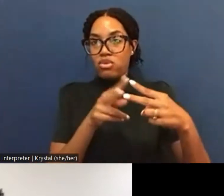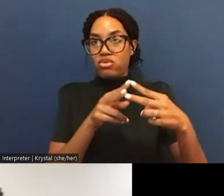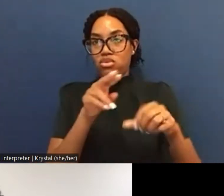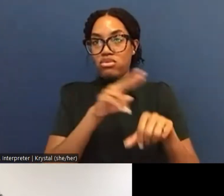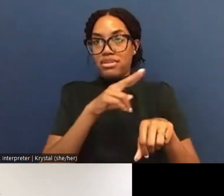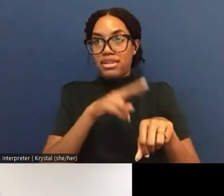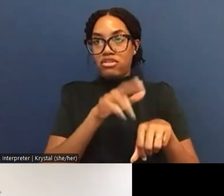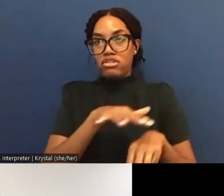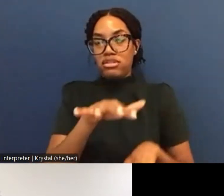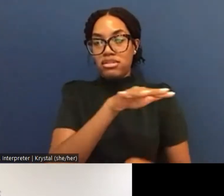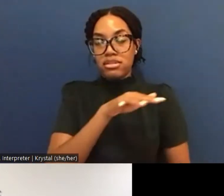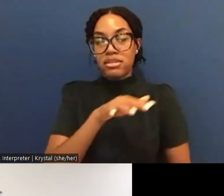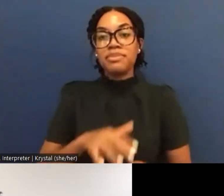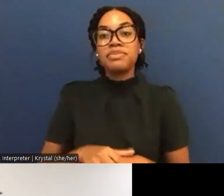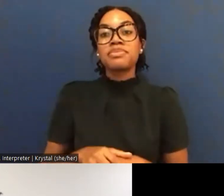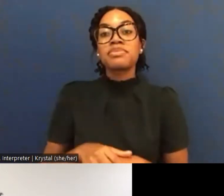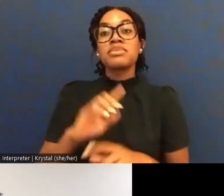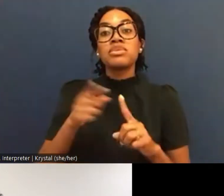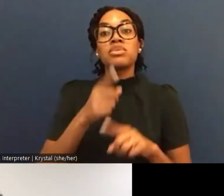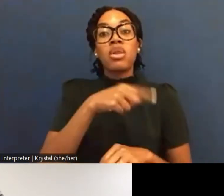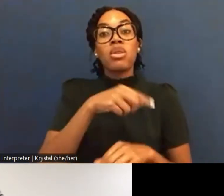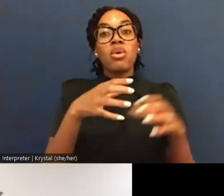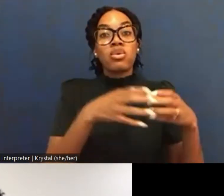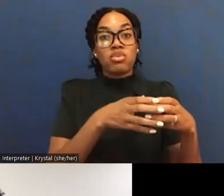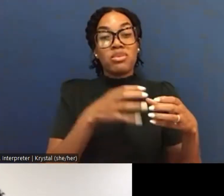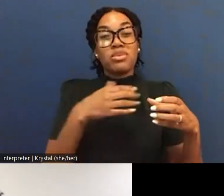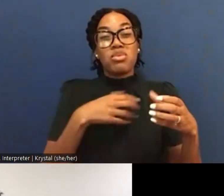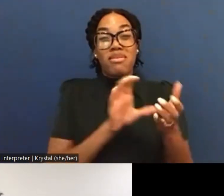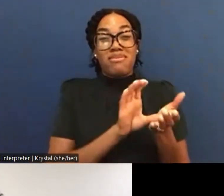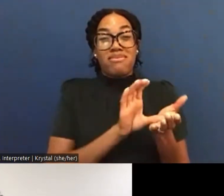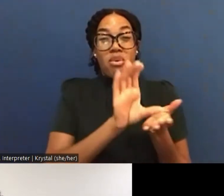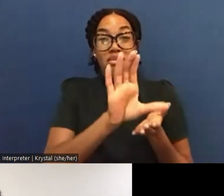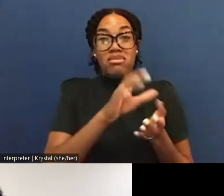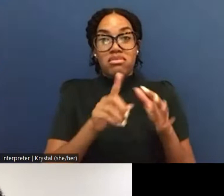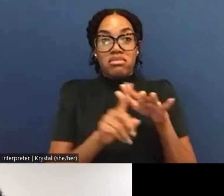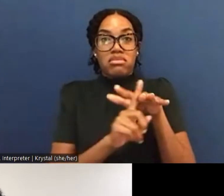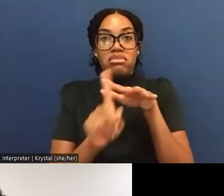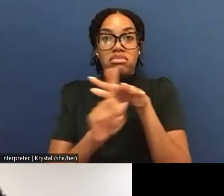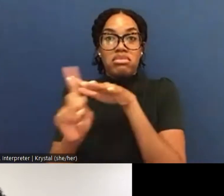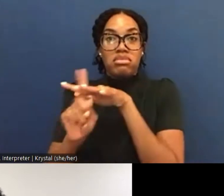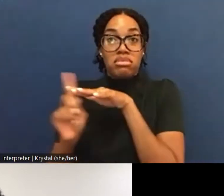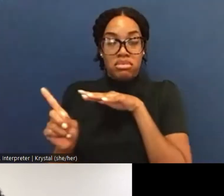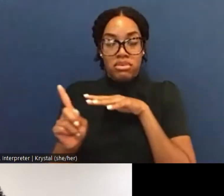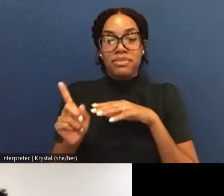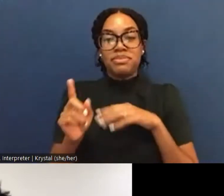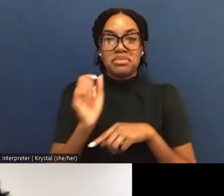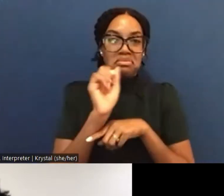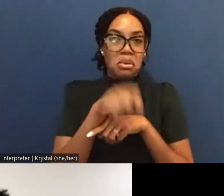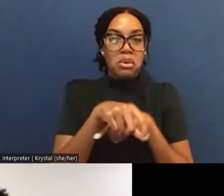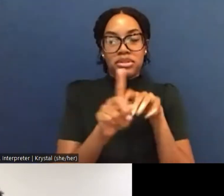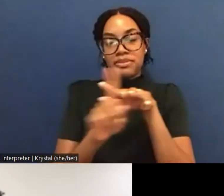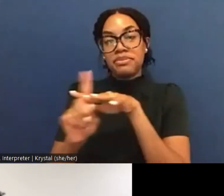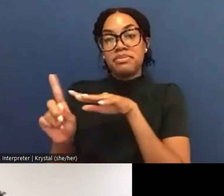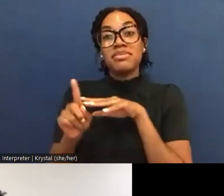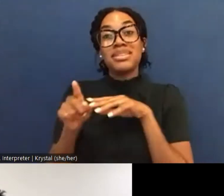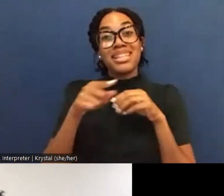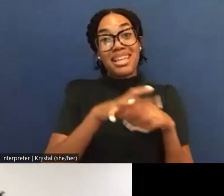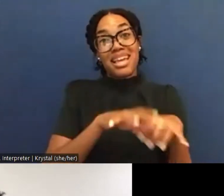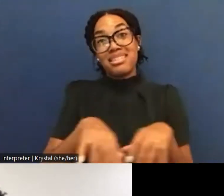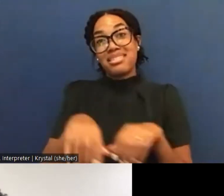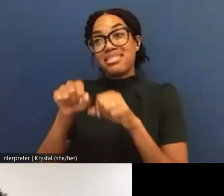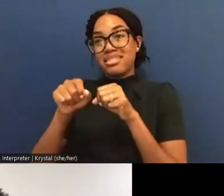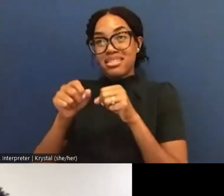white settlers and the American government in the 1820s and 1830s, they and their slaves embarked on the Trail of Tears. So first of